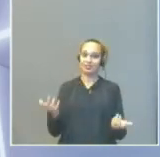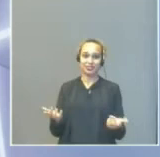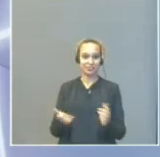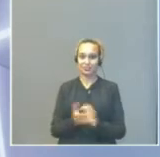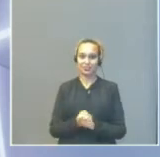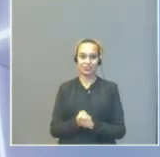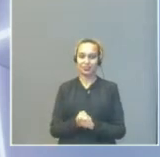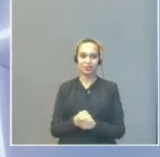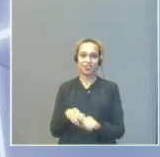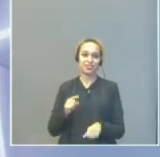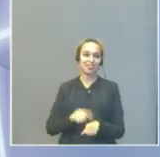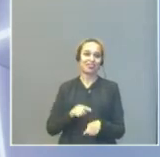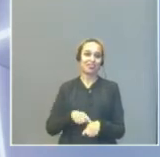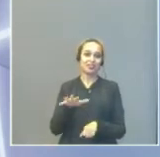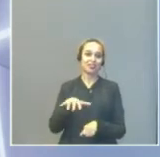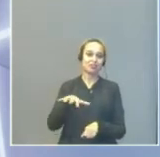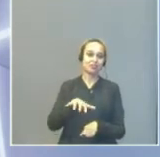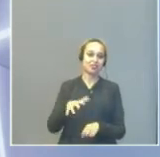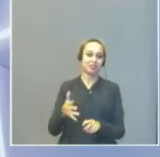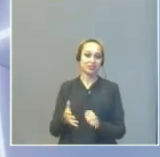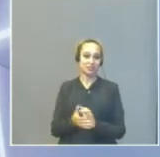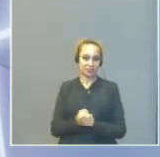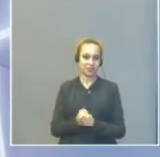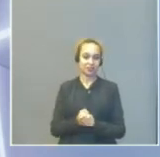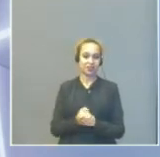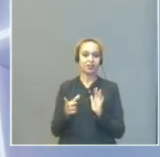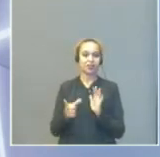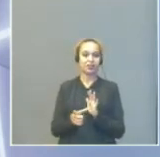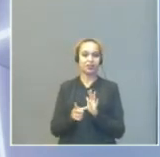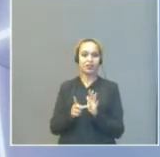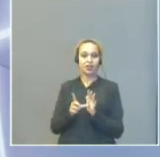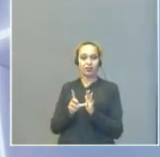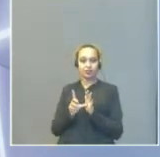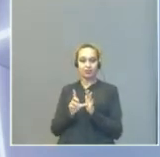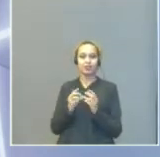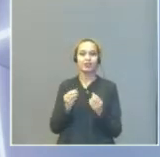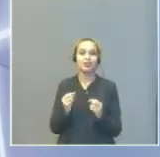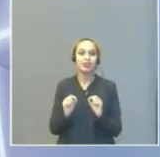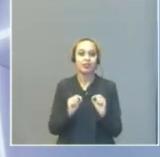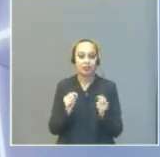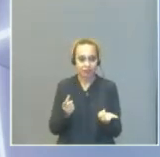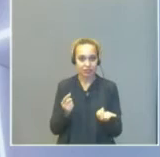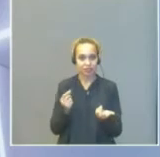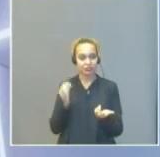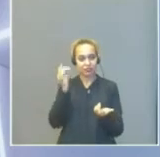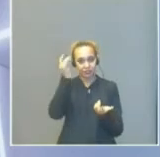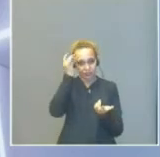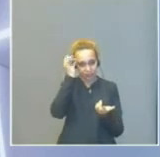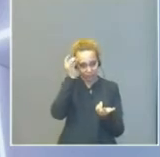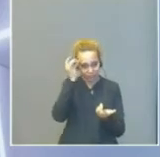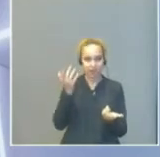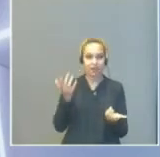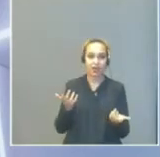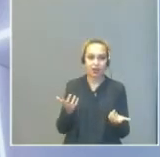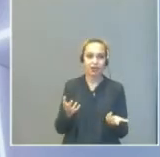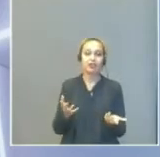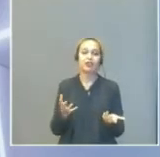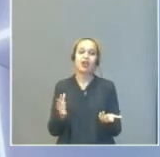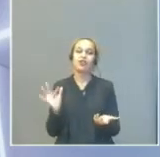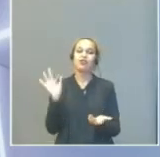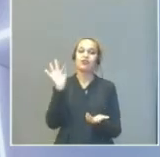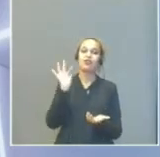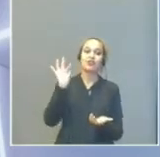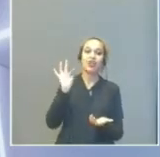is an anticipatory, spiritual, metaphysical, epistemological, philosophical, ecological